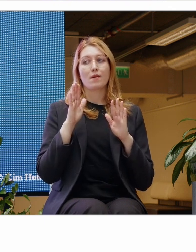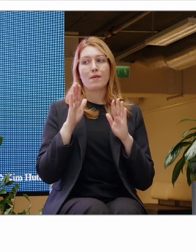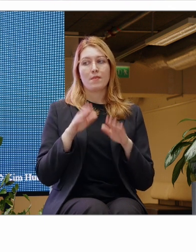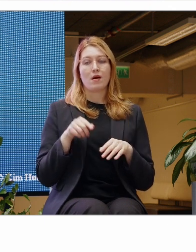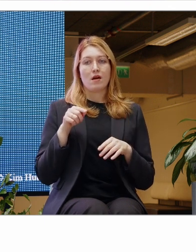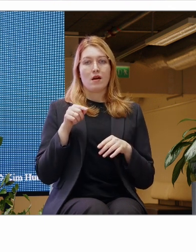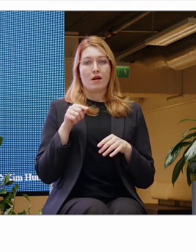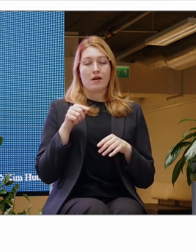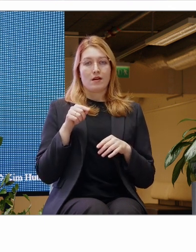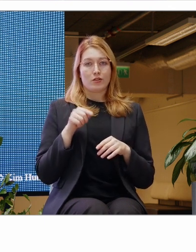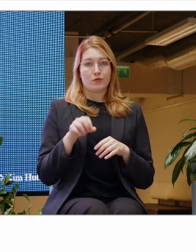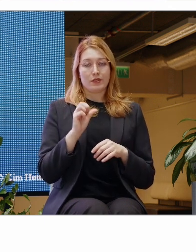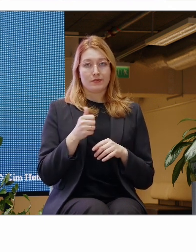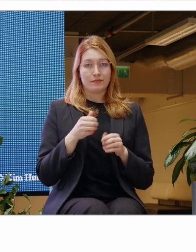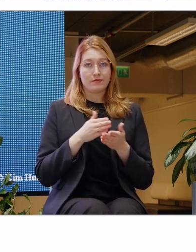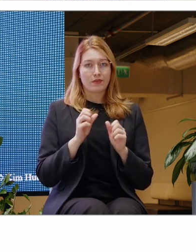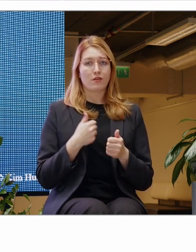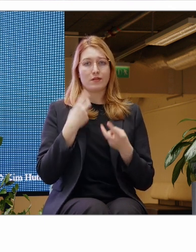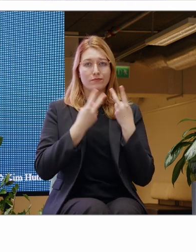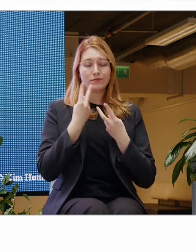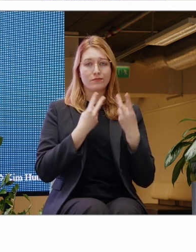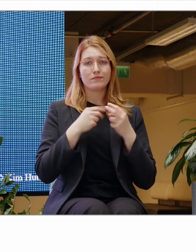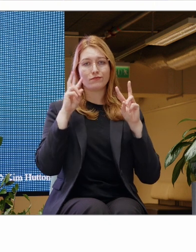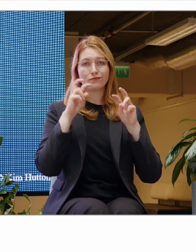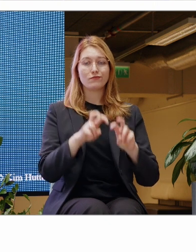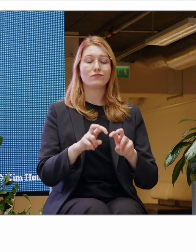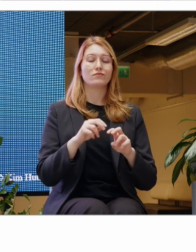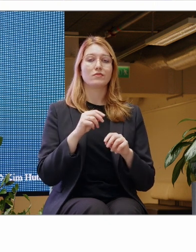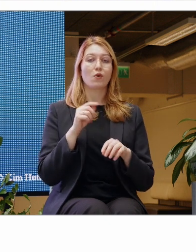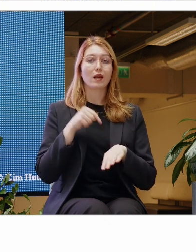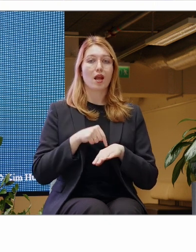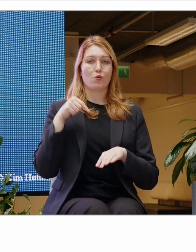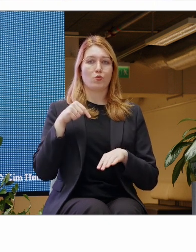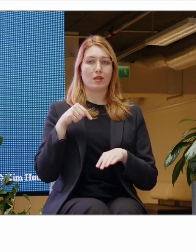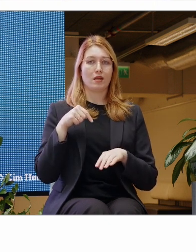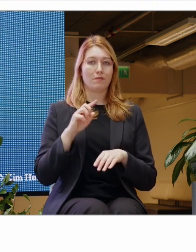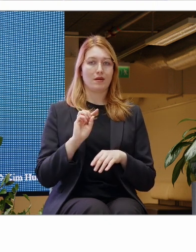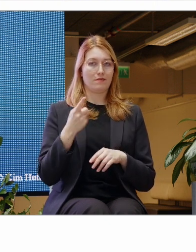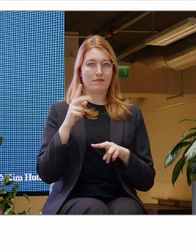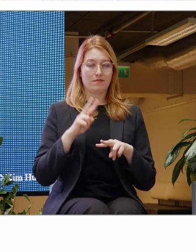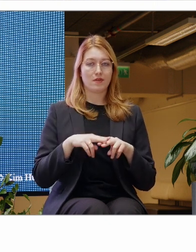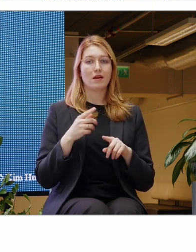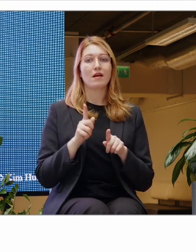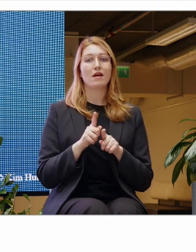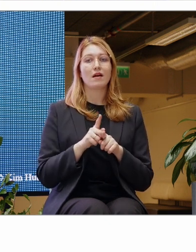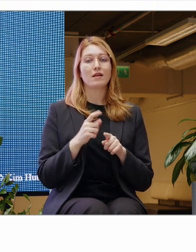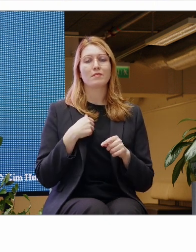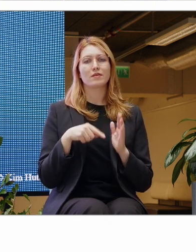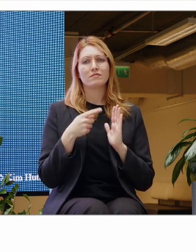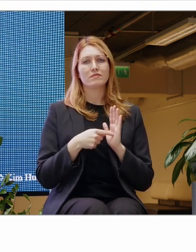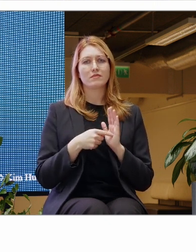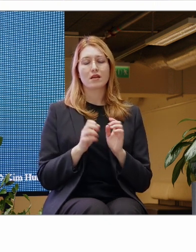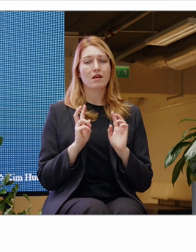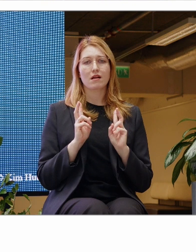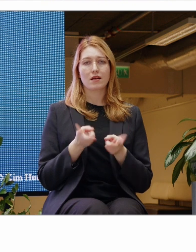design. And everything I looked at in my literature search looked at empathy being the first stage. And I kept asking myself, well,